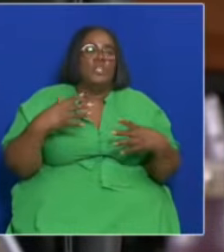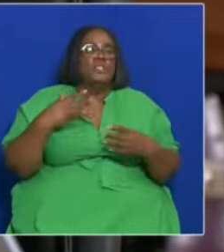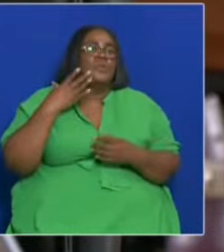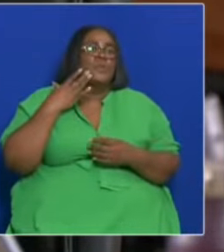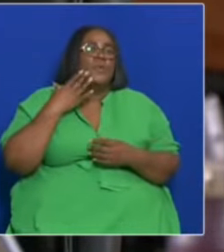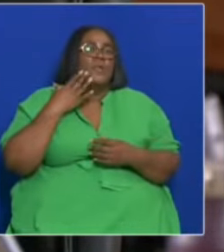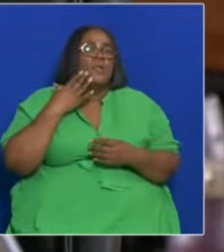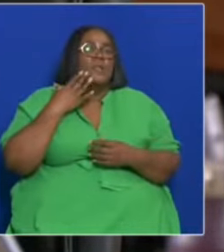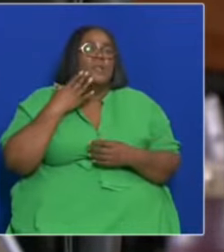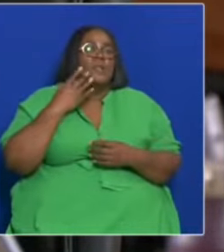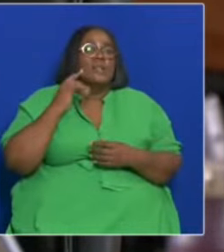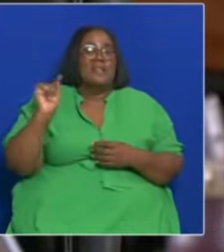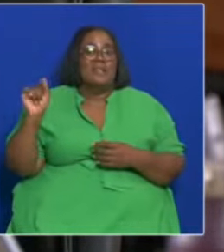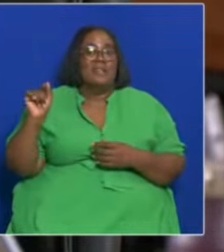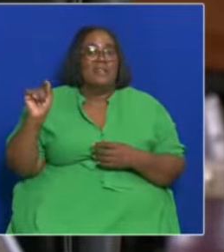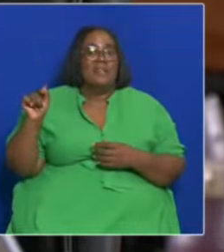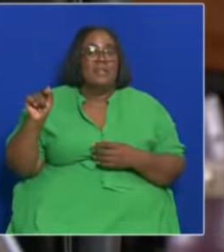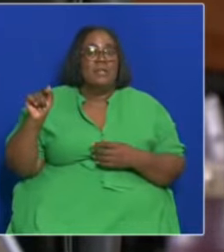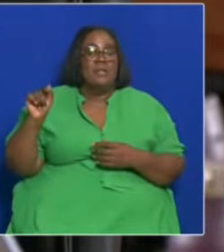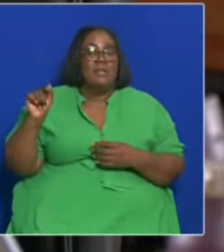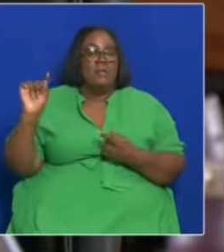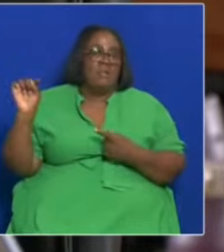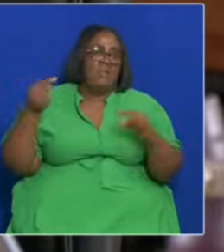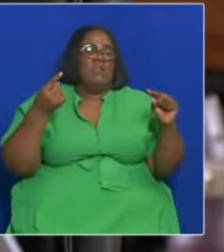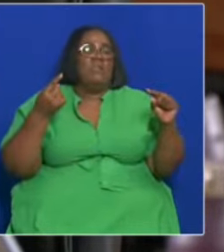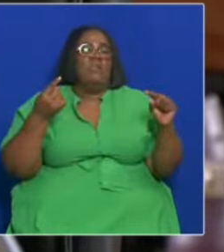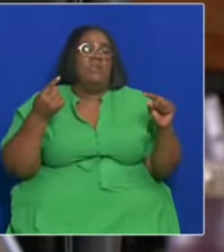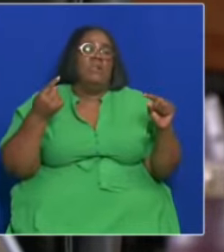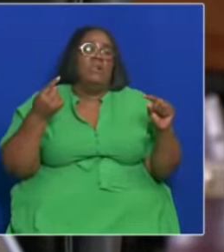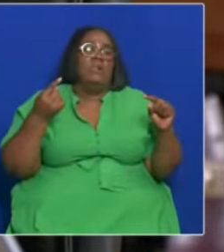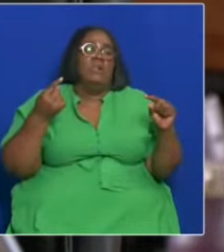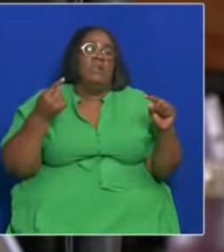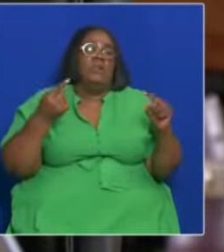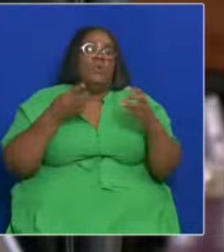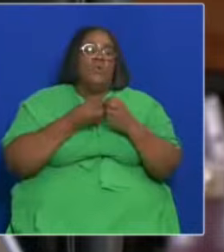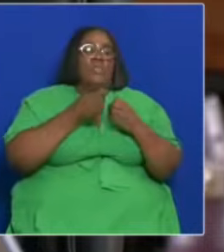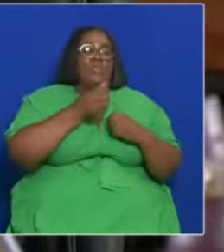was disagreeing with Chief Paramore,